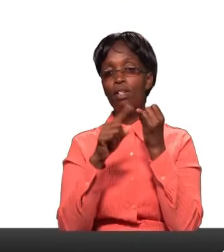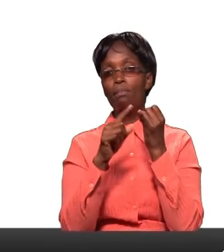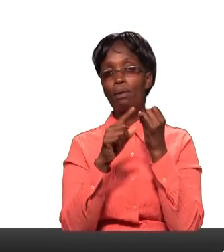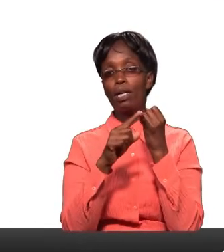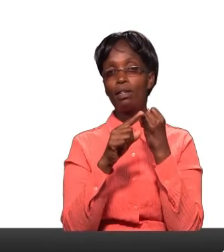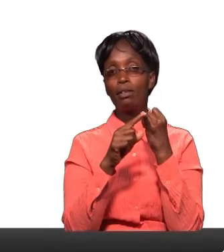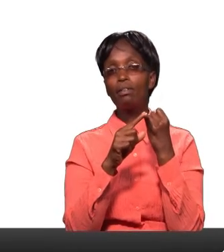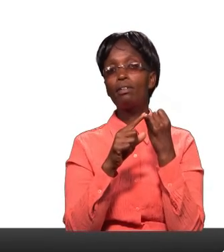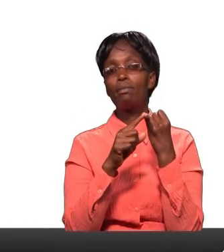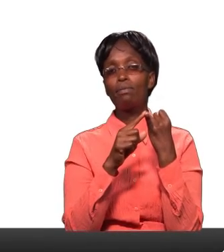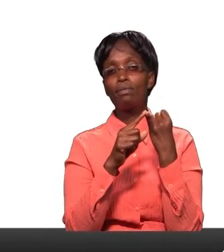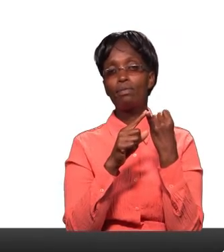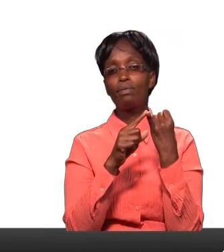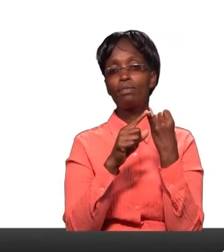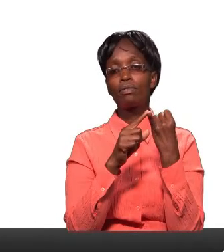Number one,